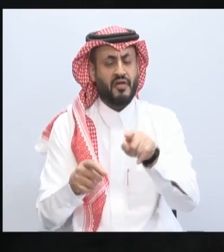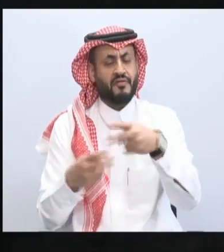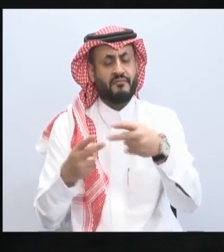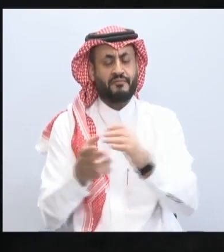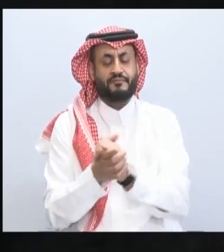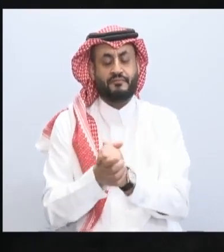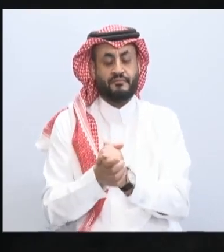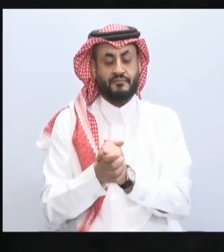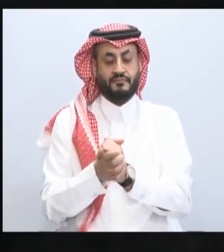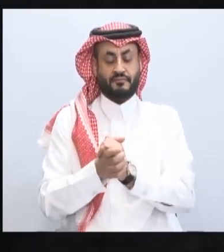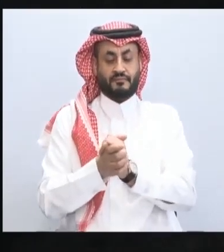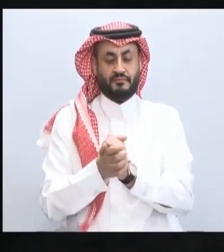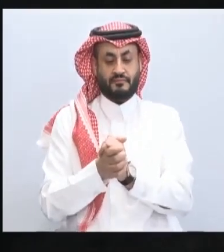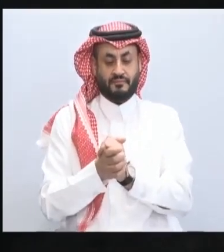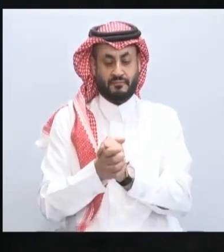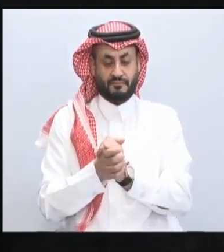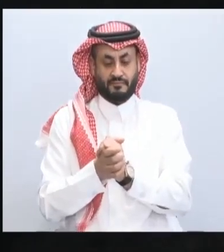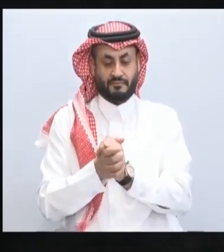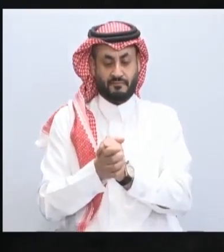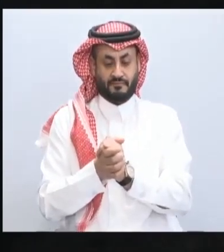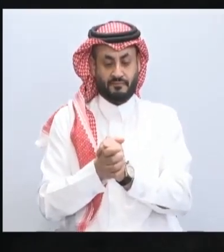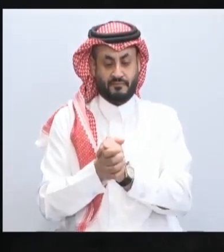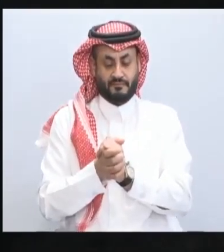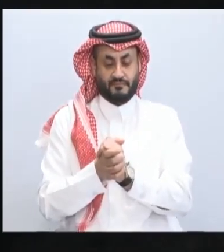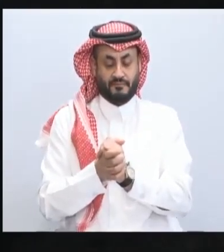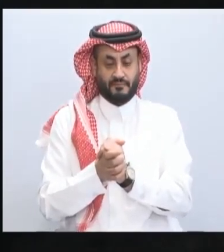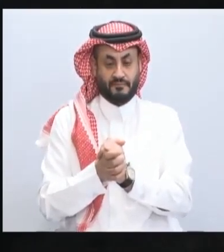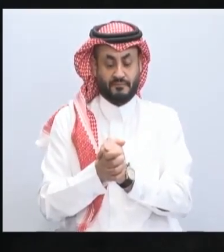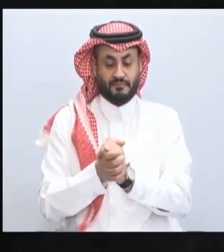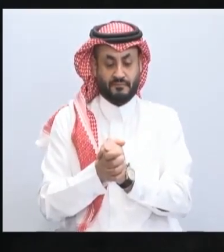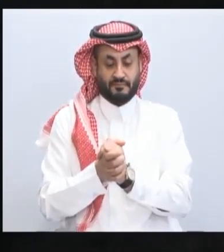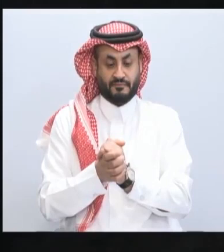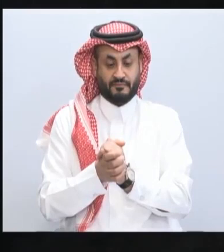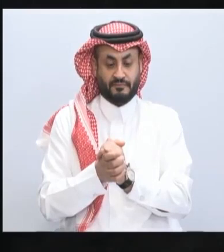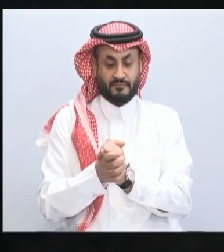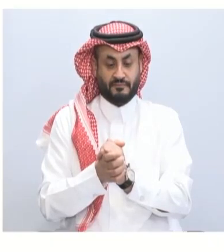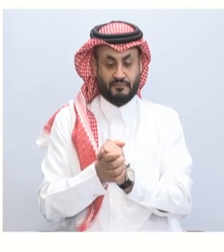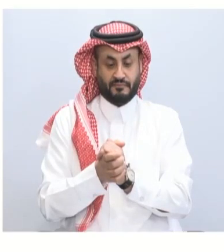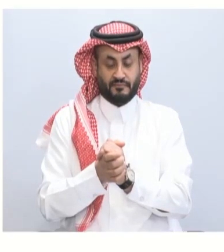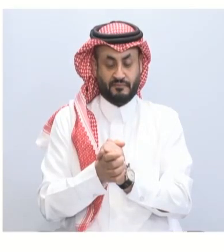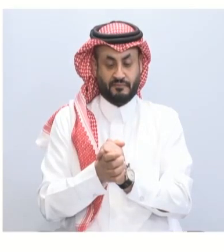view, but we're going to read and see if it is proven or not.